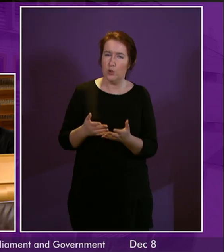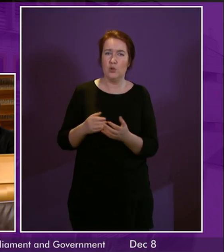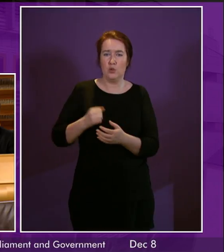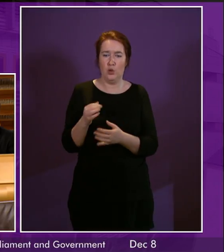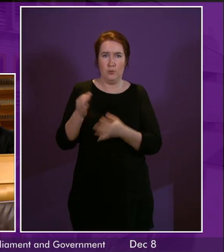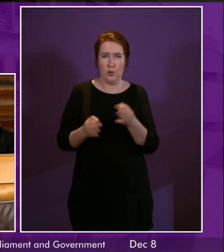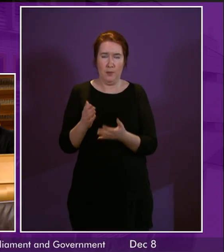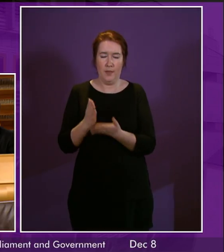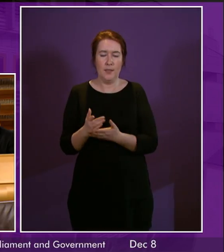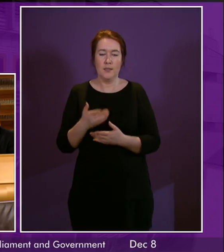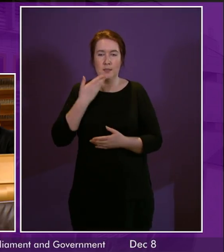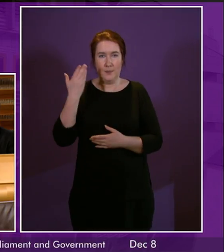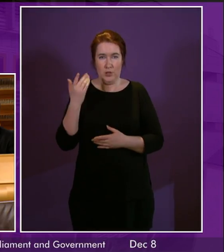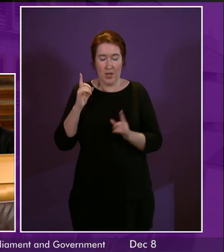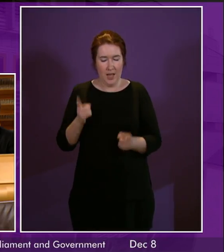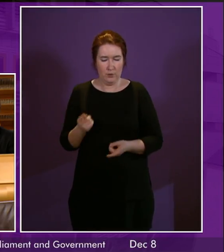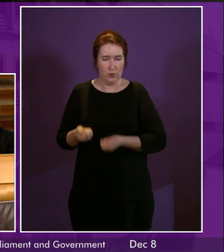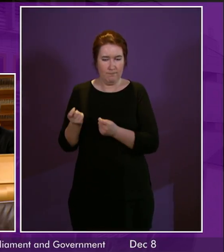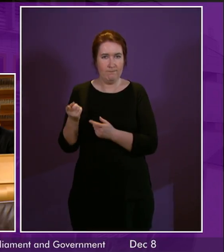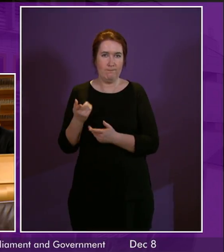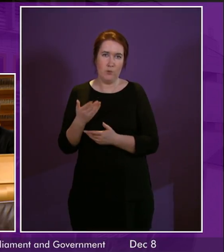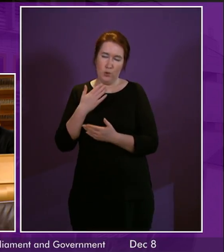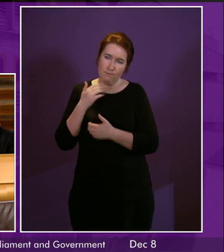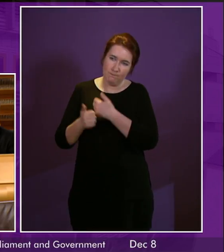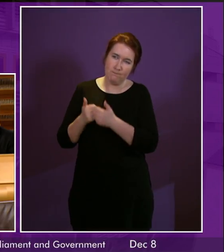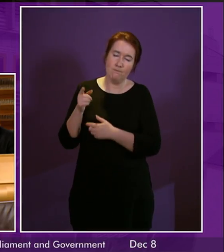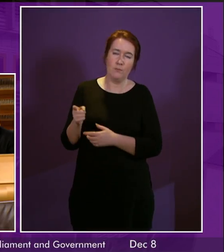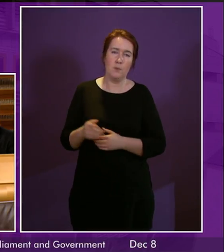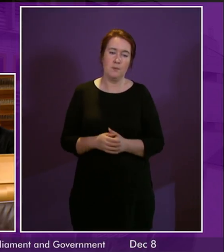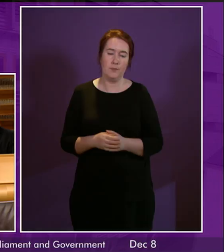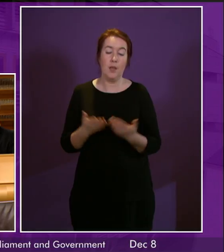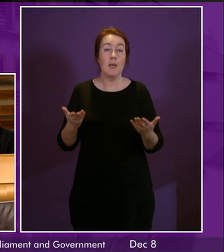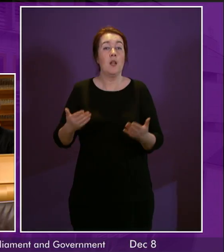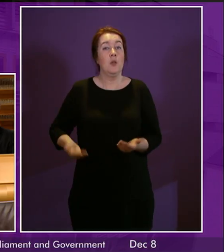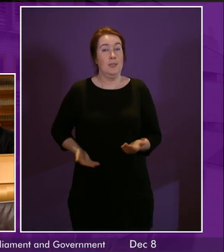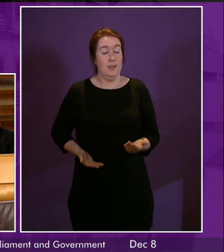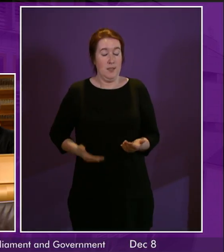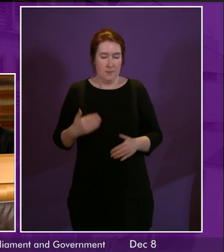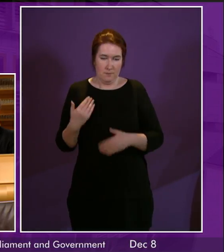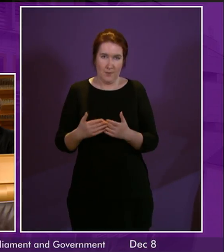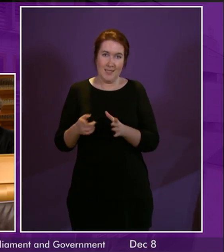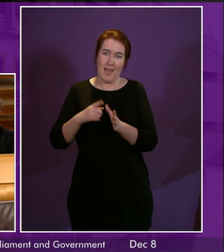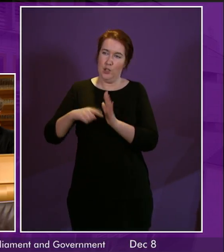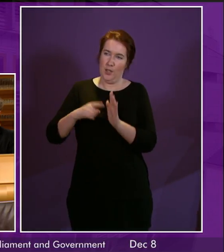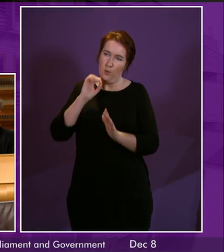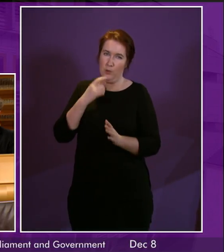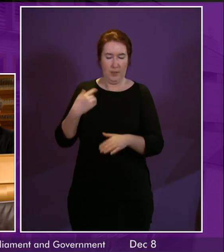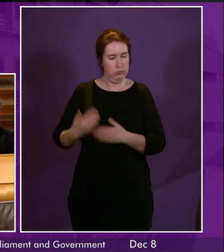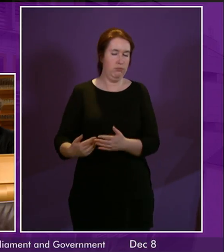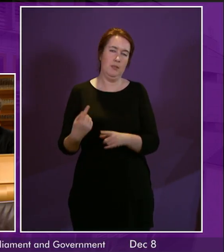course, but I could not make this speech this afternoon without first paying tribute to him. But to business, Presiding Officer, as AJ would surely have